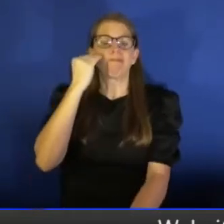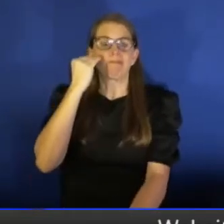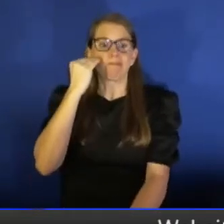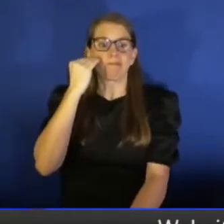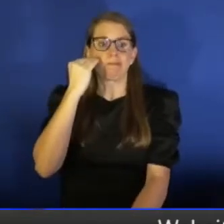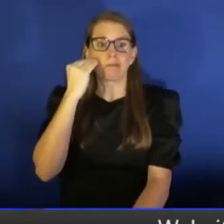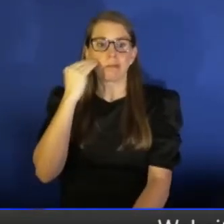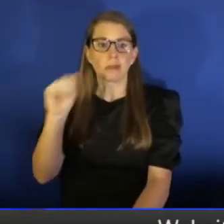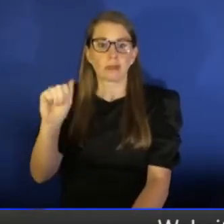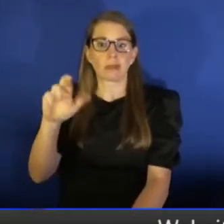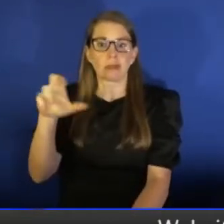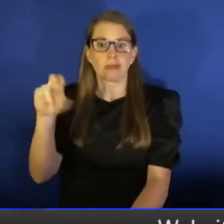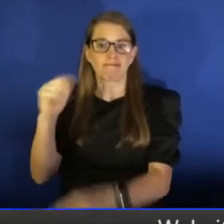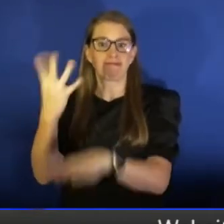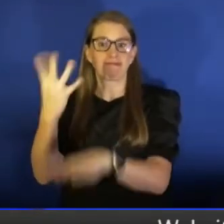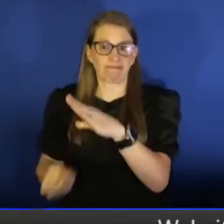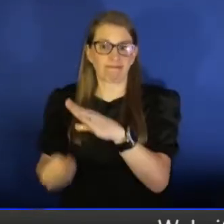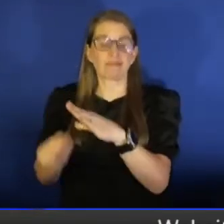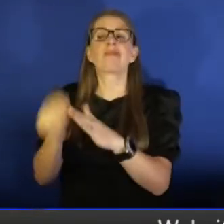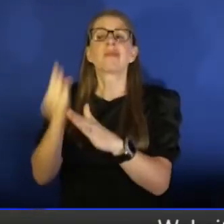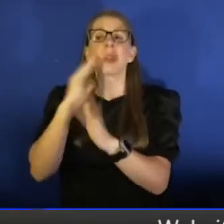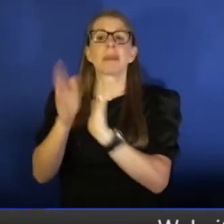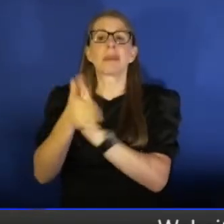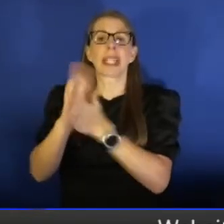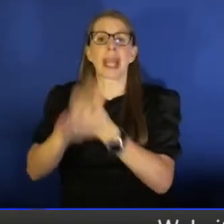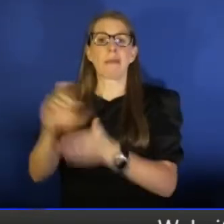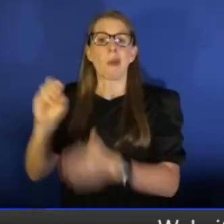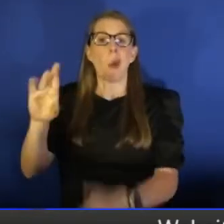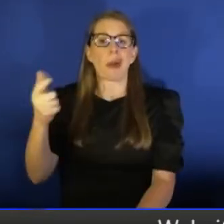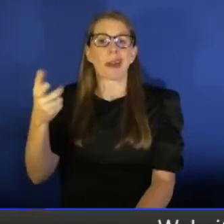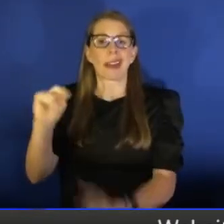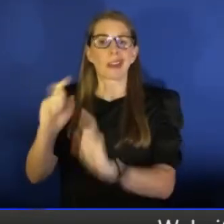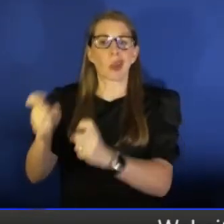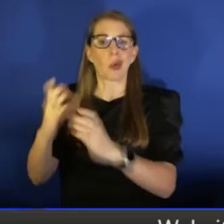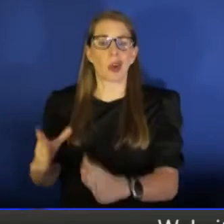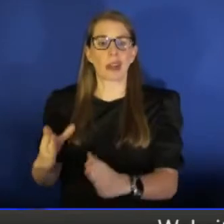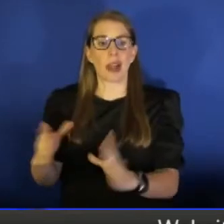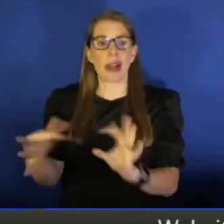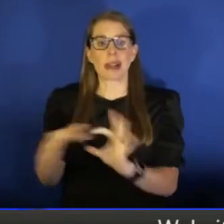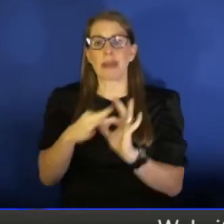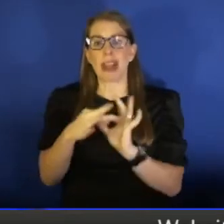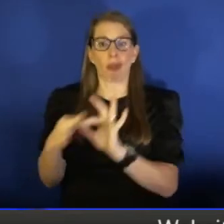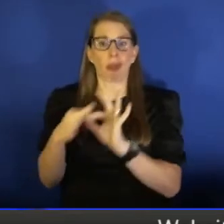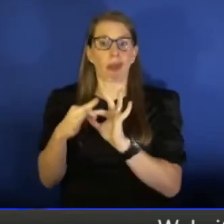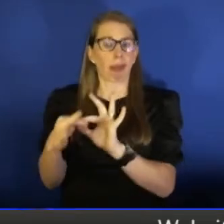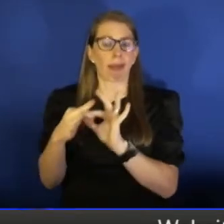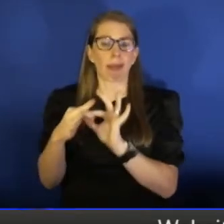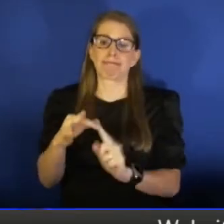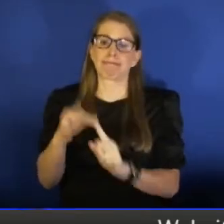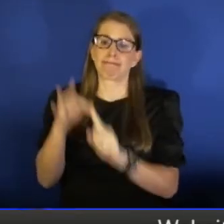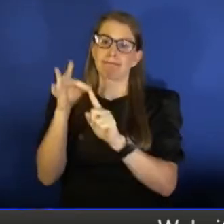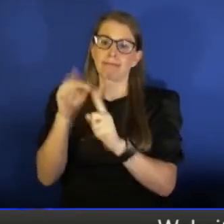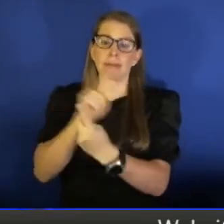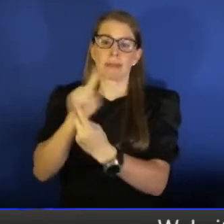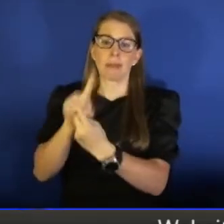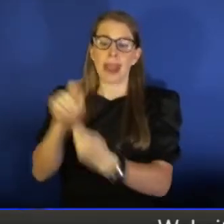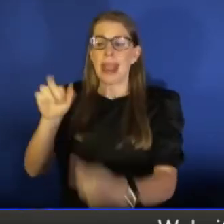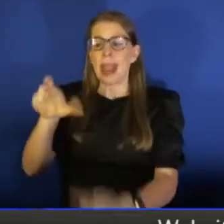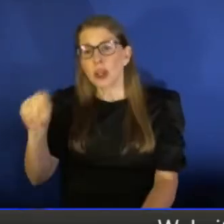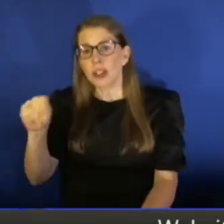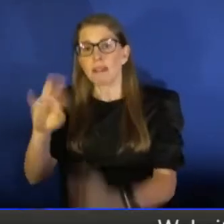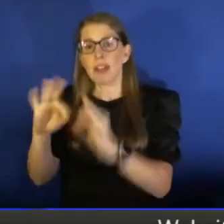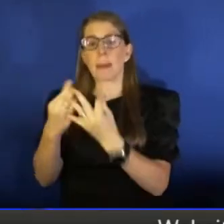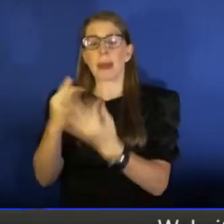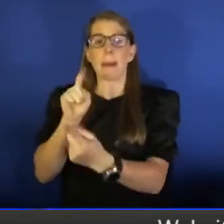going to be an organ donor. So we had a special connection at the very beginning. We met Aaron's family. We met his dad about 3 months